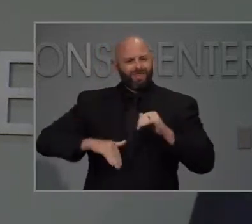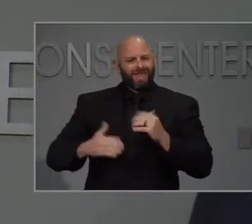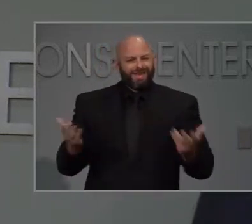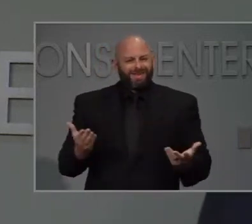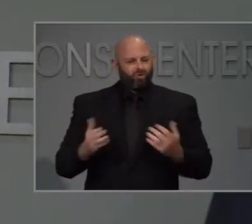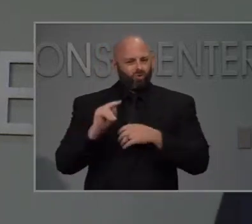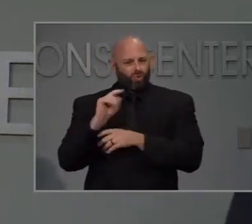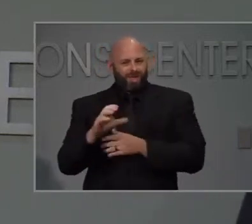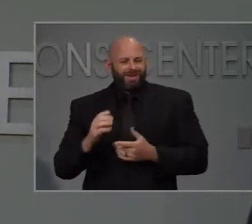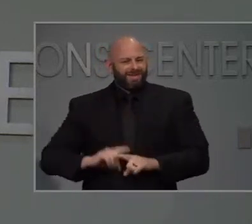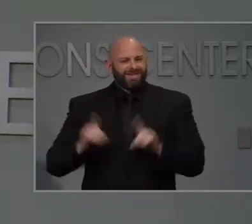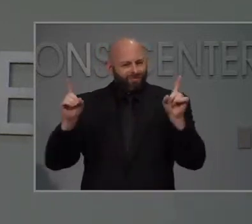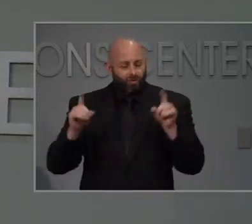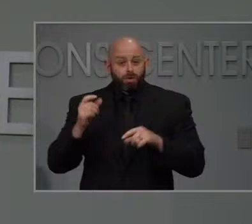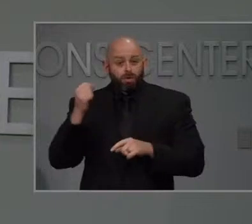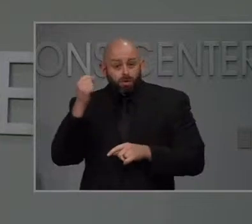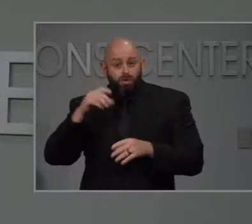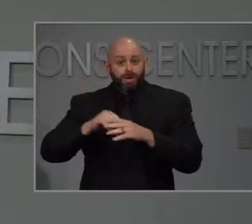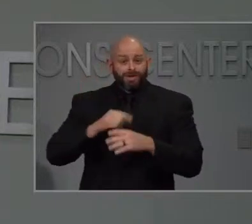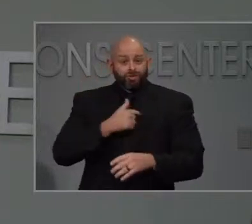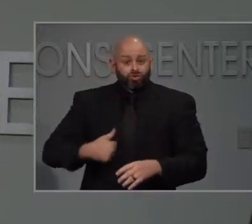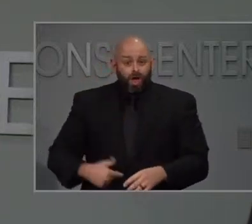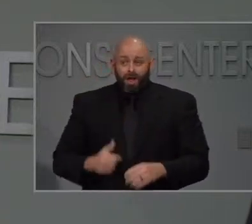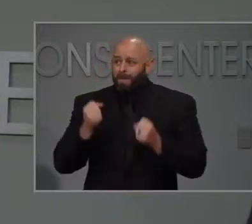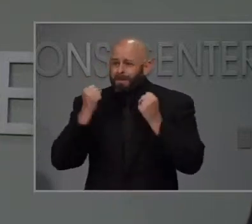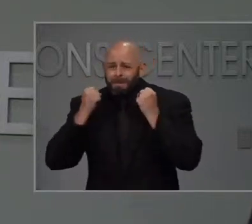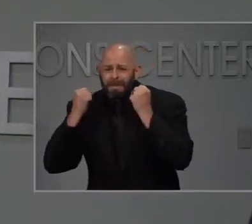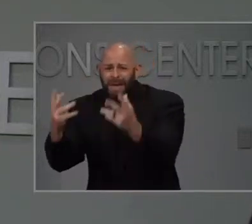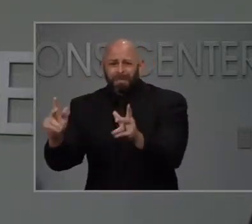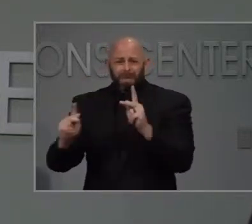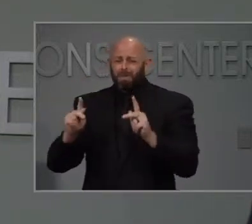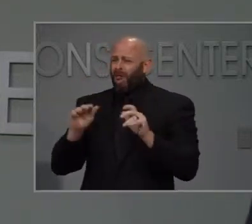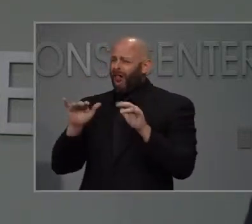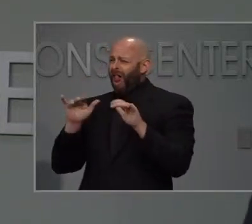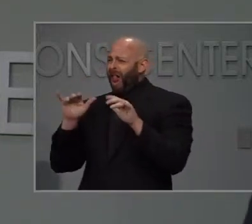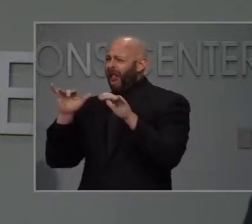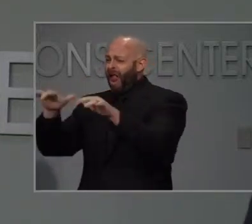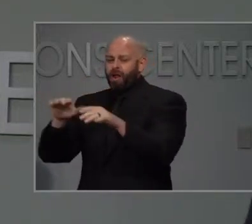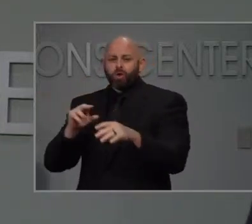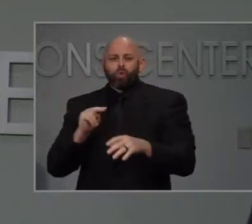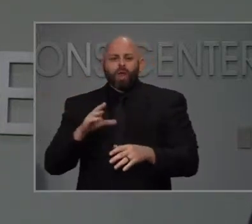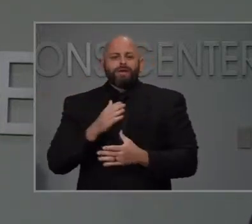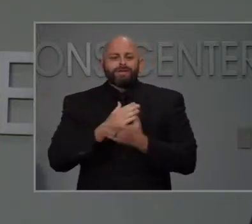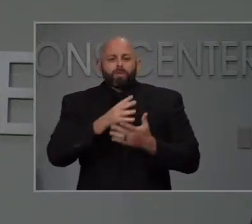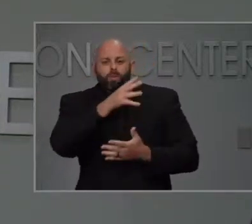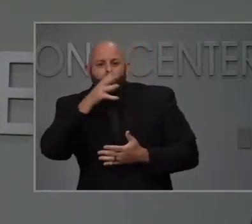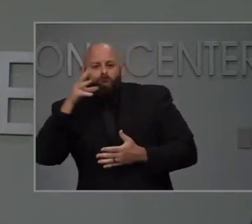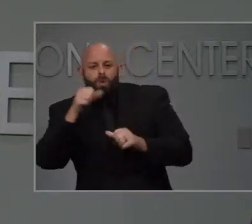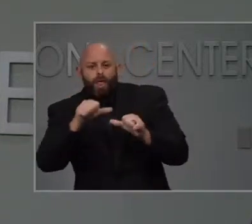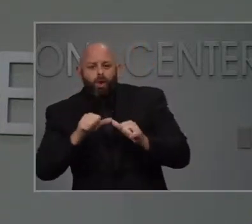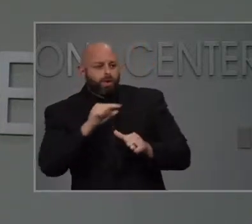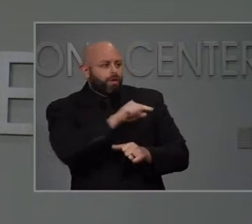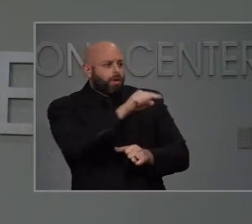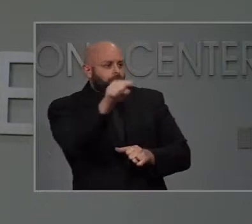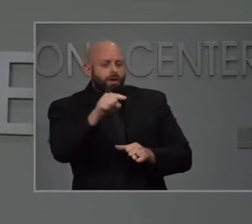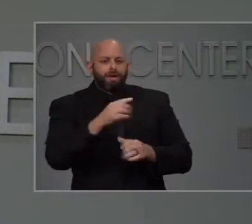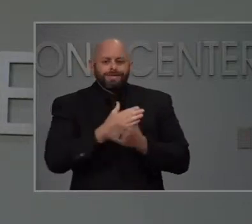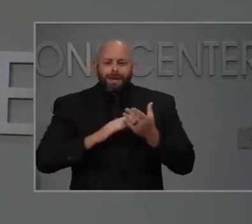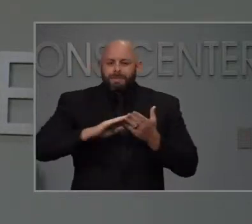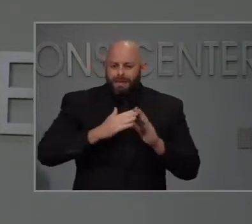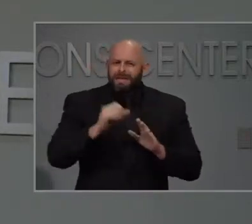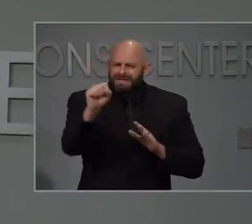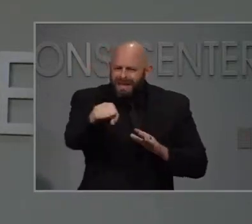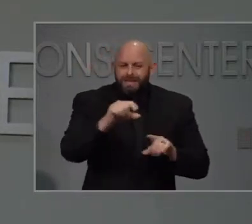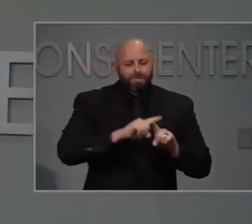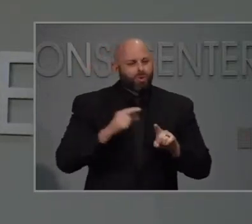not just the geography and the nature of density in North Carolina, but also the nature of how we are doing the easing and putting on